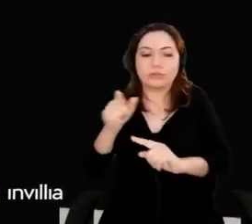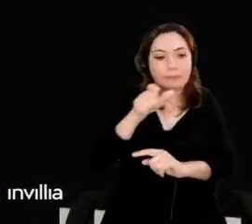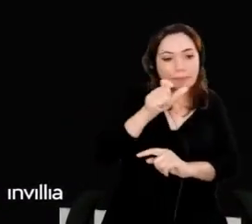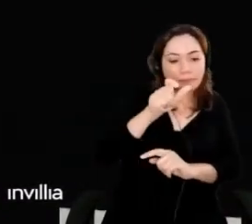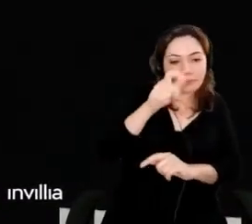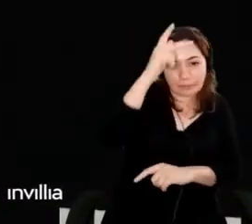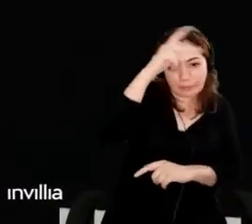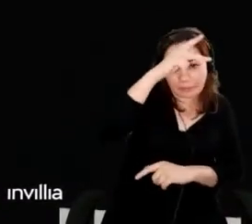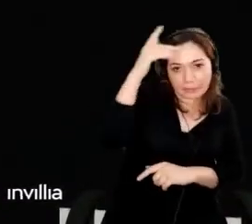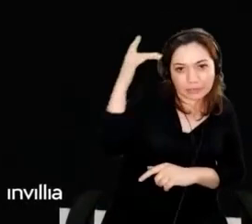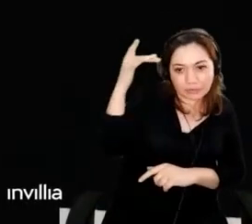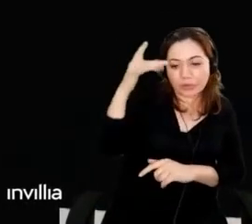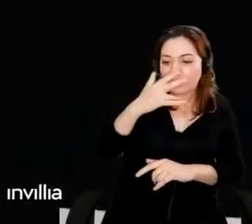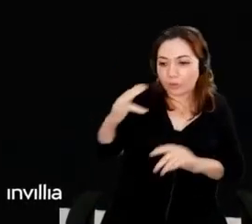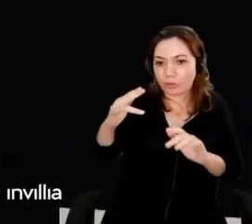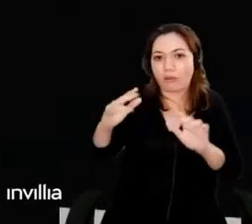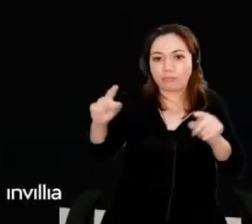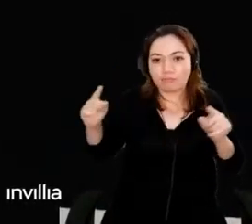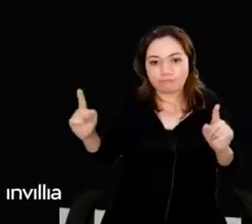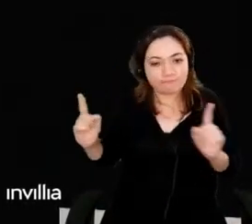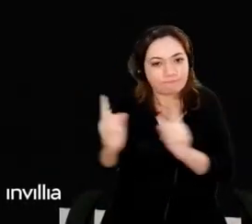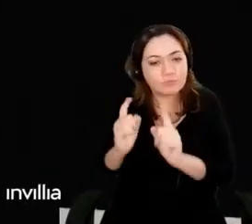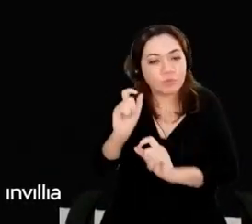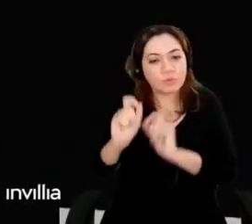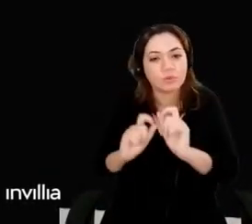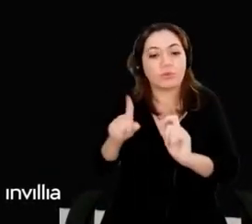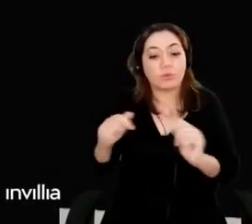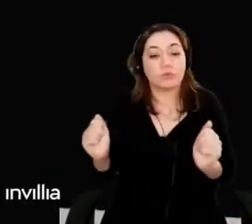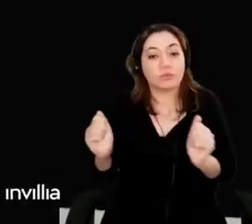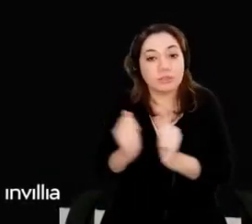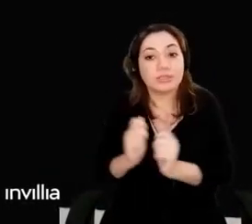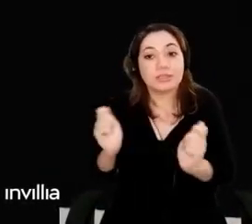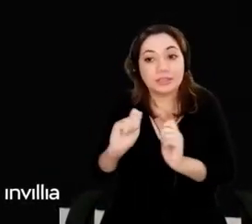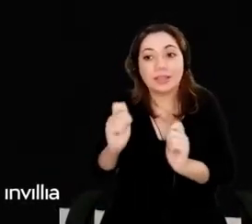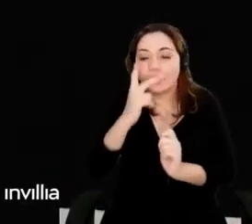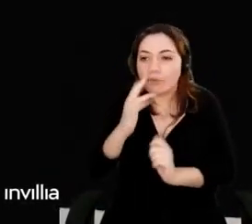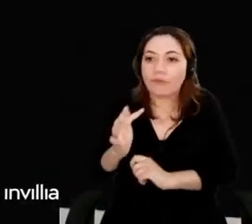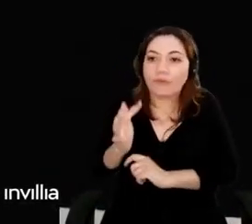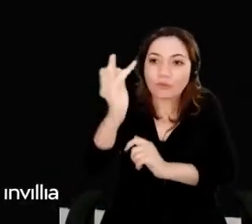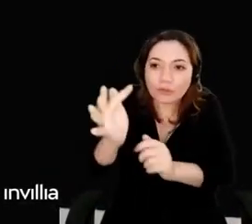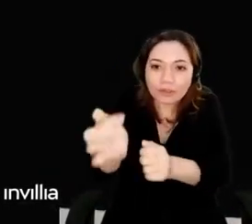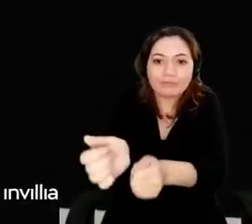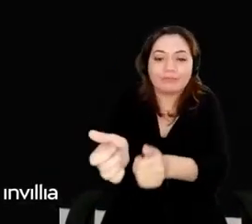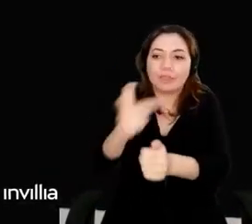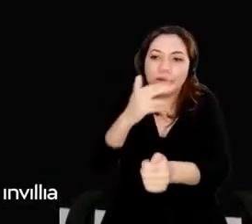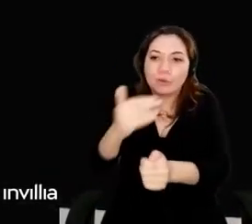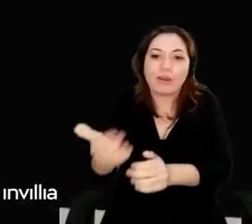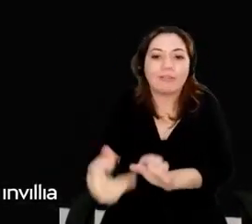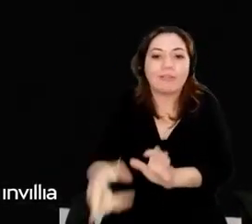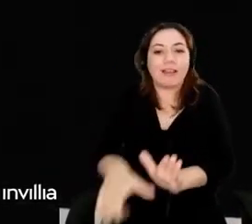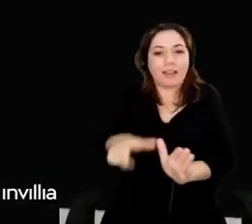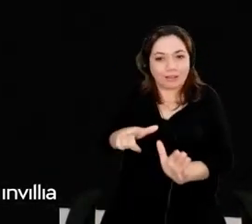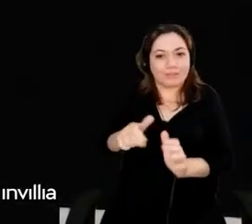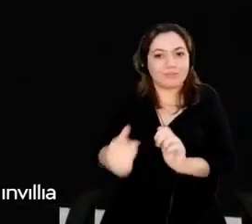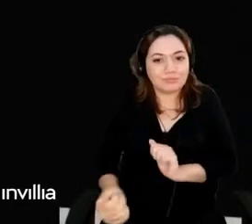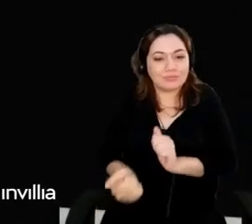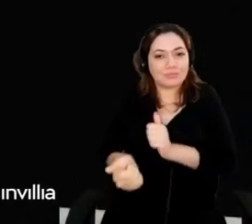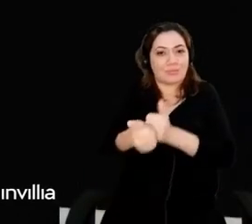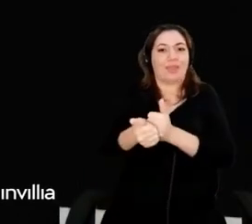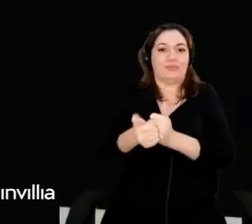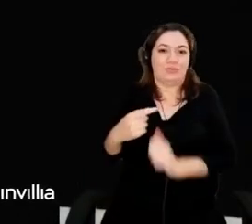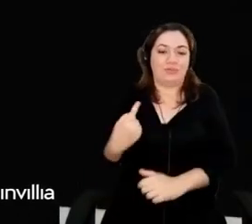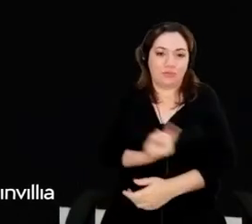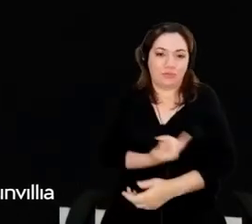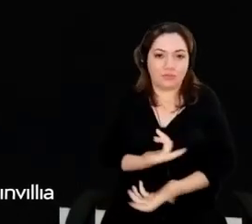exciting, that bring the future closer to us. So, if we want to make that